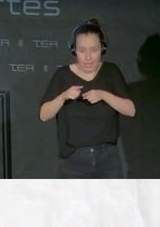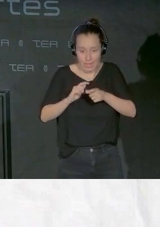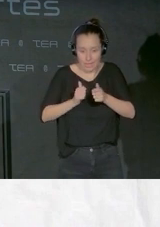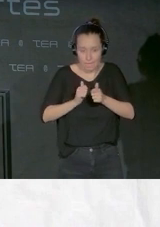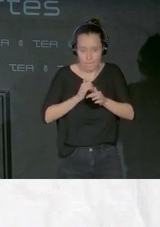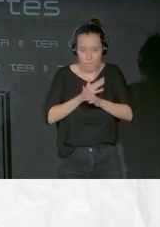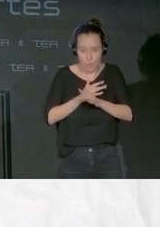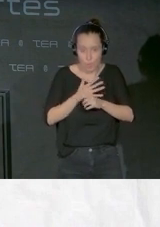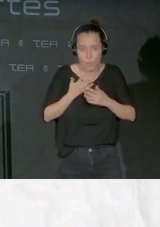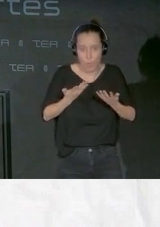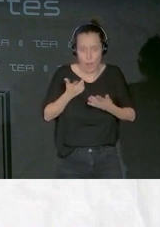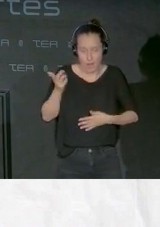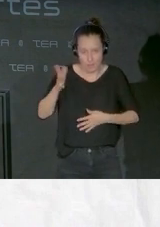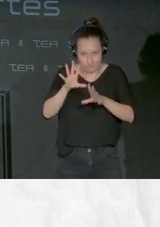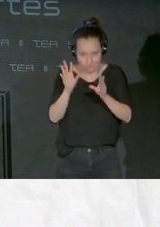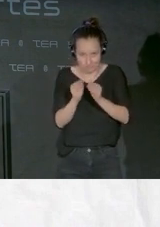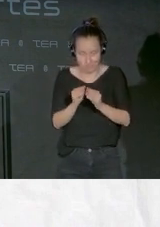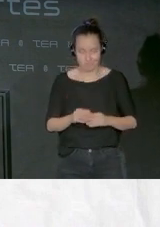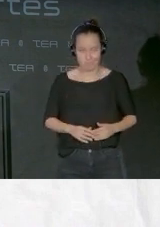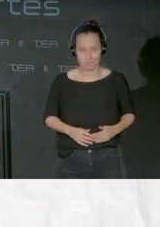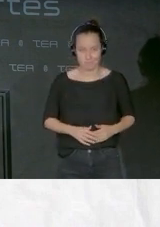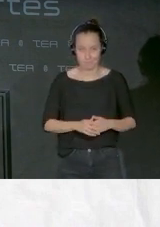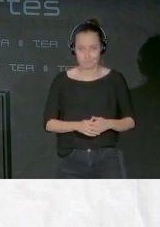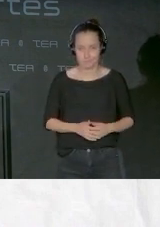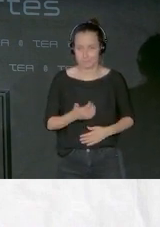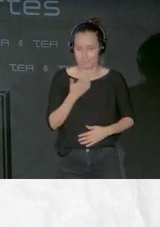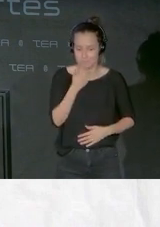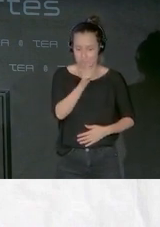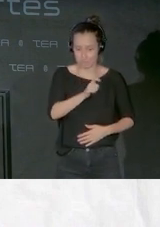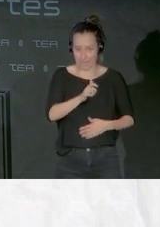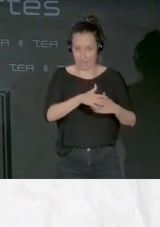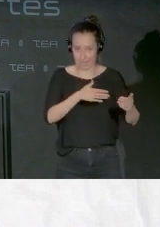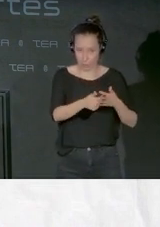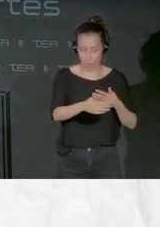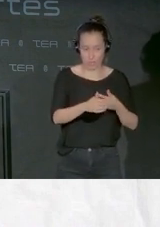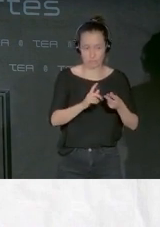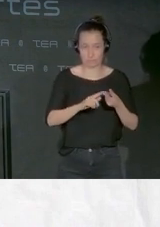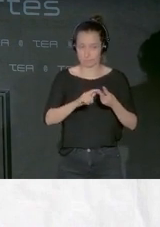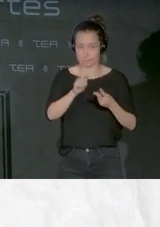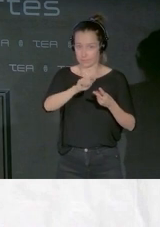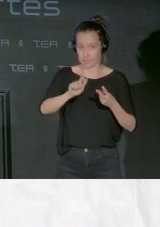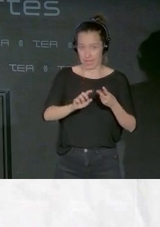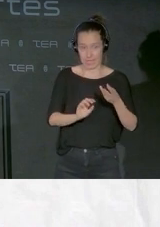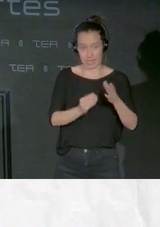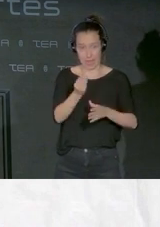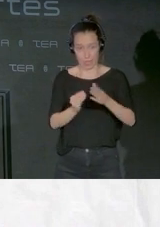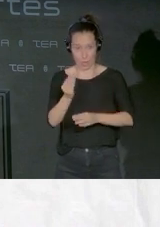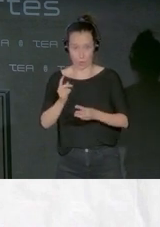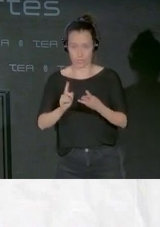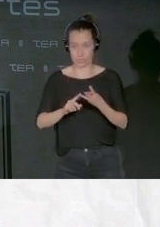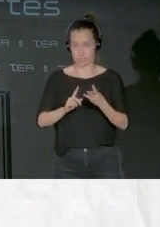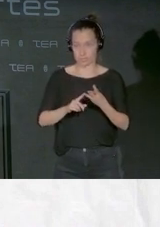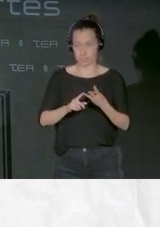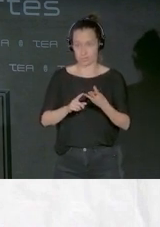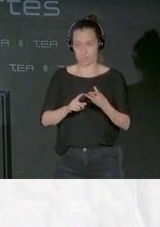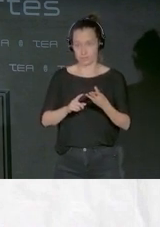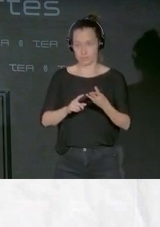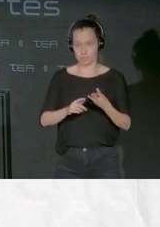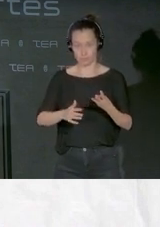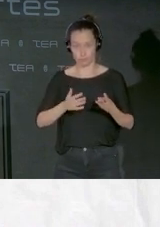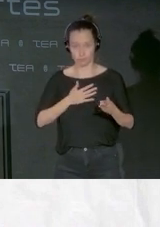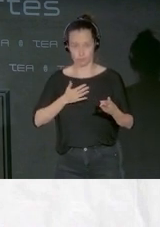or creators behind them, and what kind of intellectual property framework can protect these particular elements of